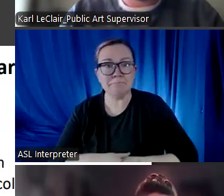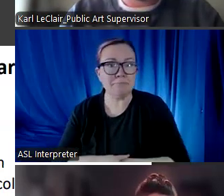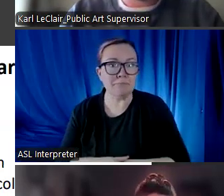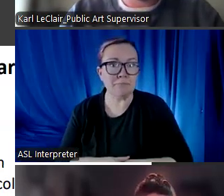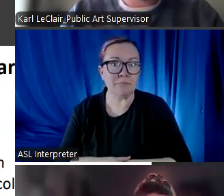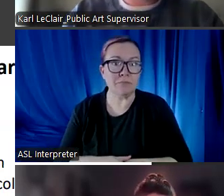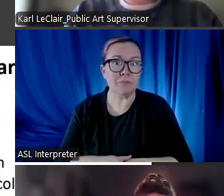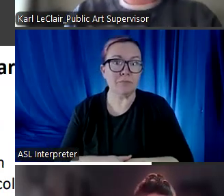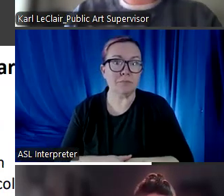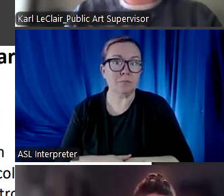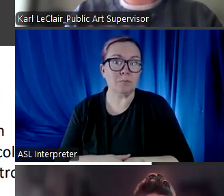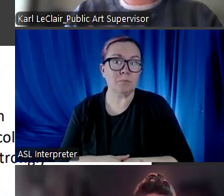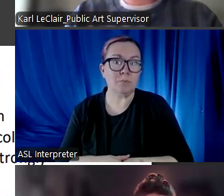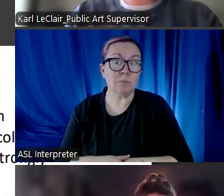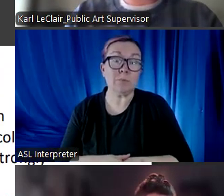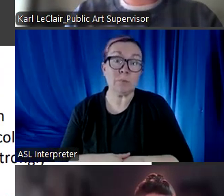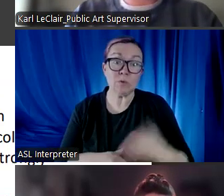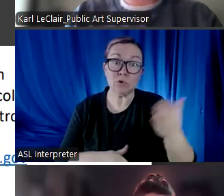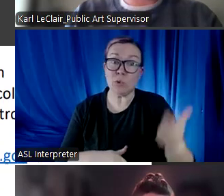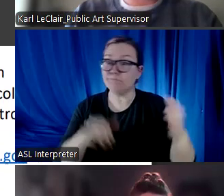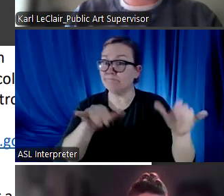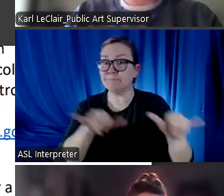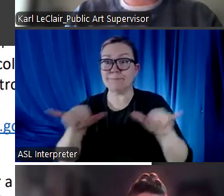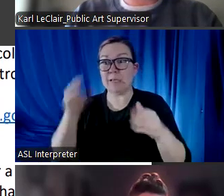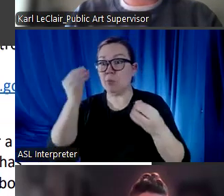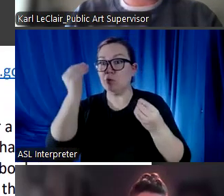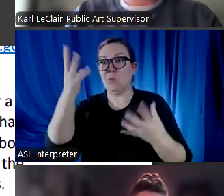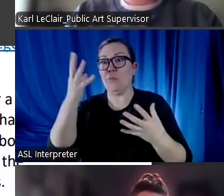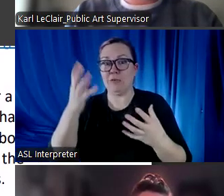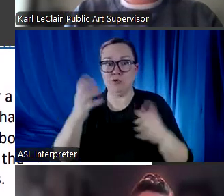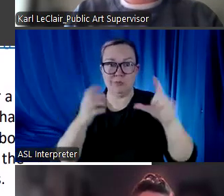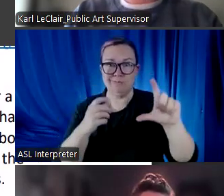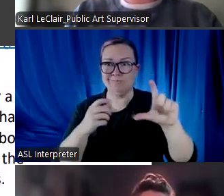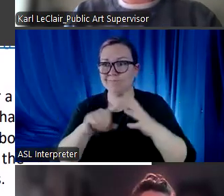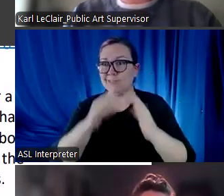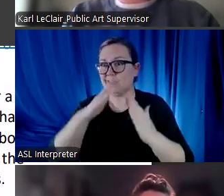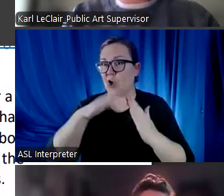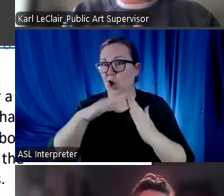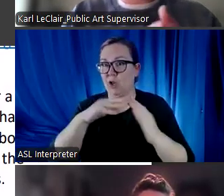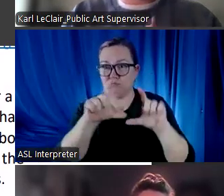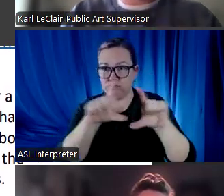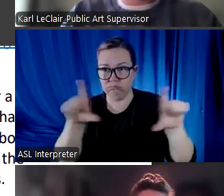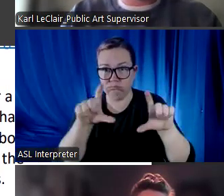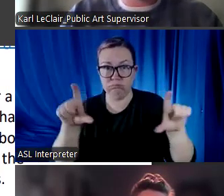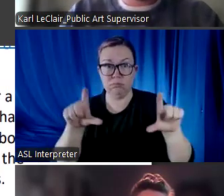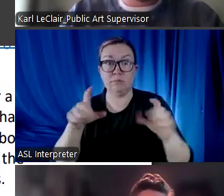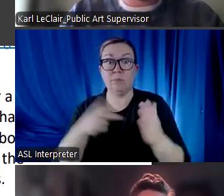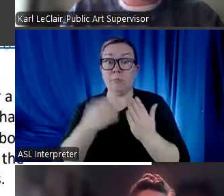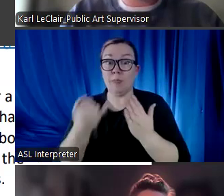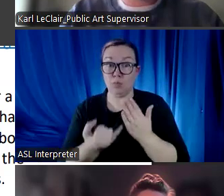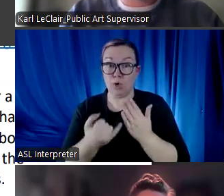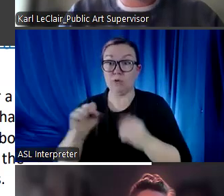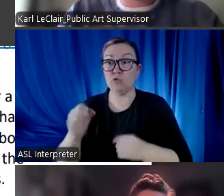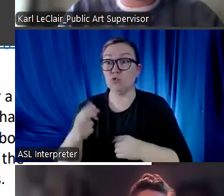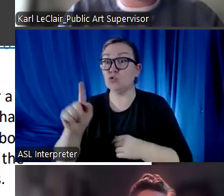And yeah, so same information is kind of contained at the top there. So the project at Shute Library, this